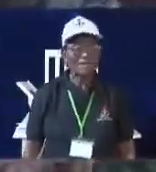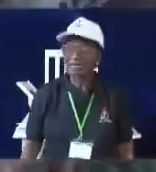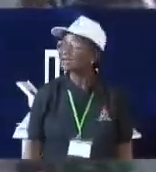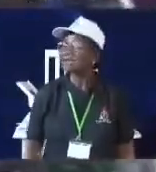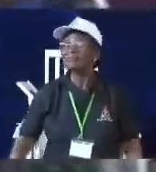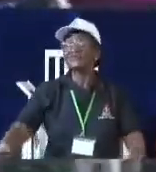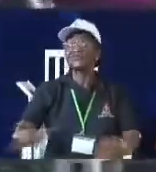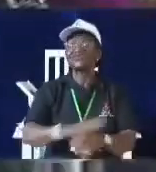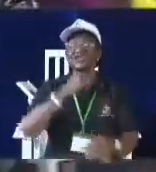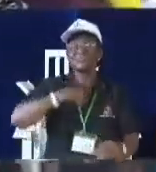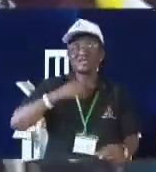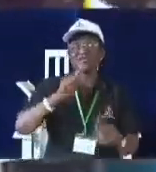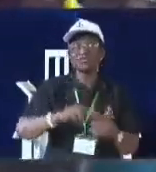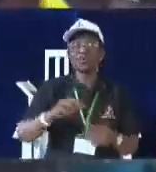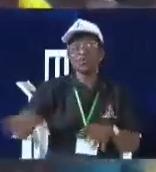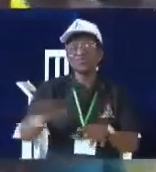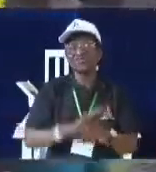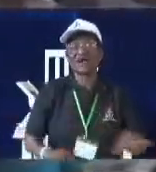Fill me to overflowing,